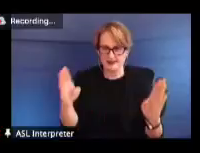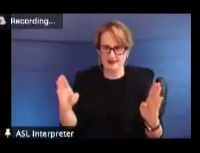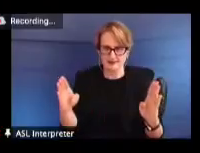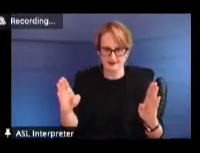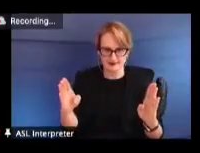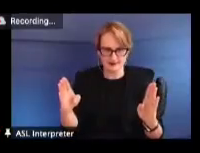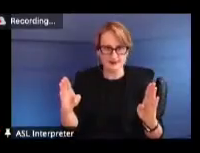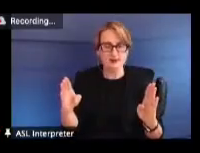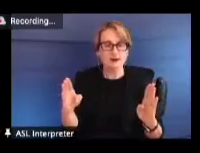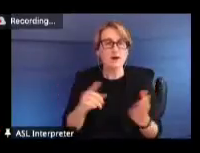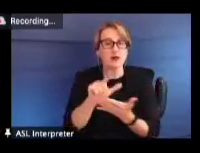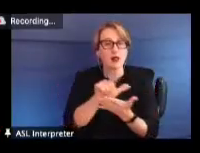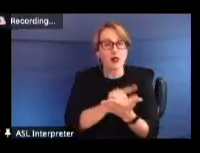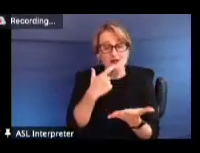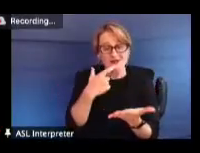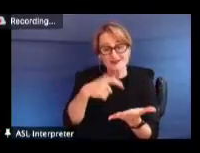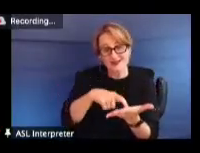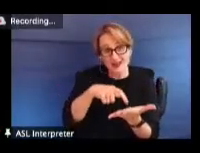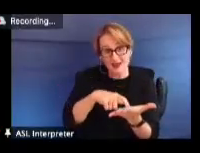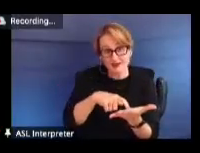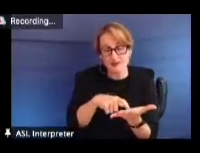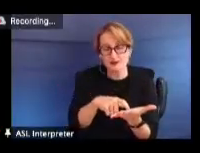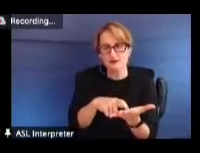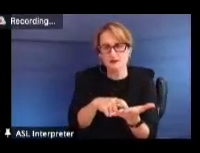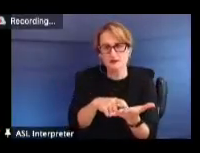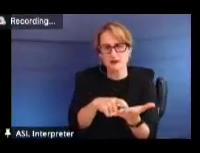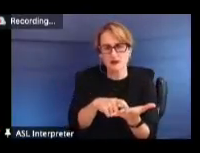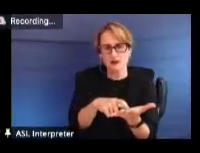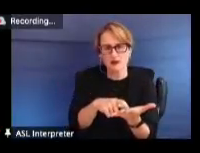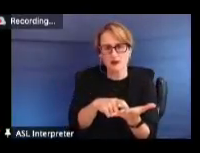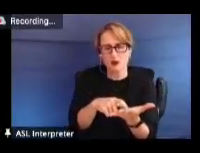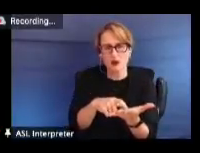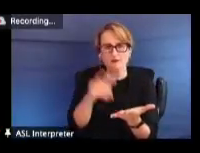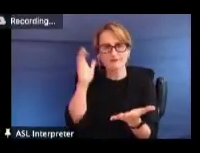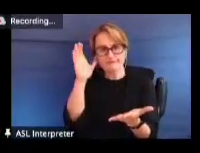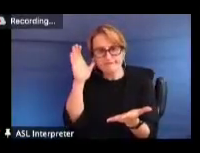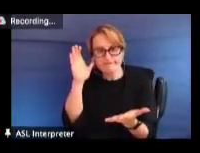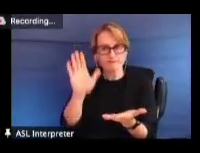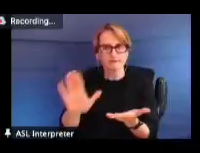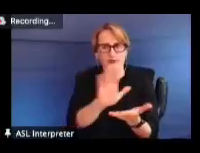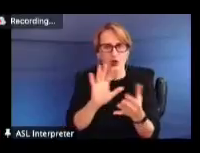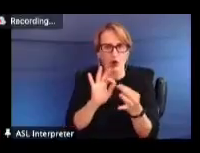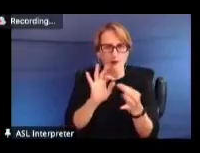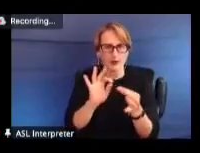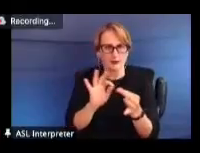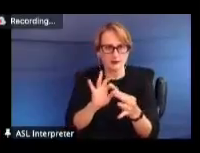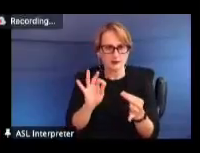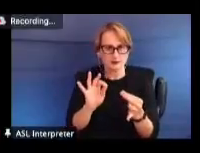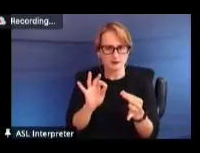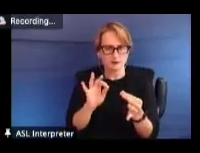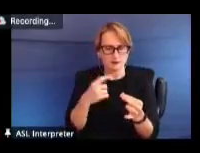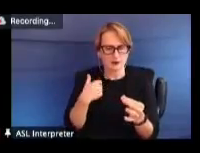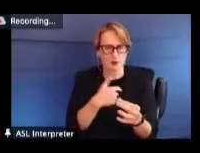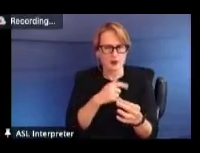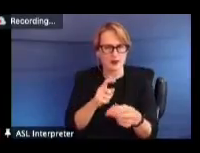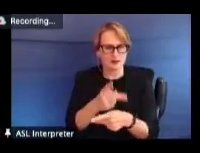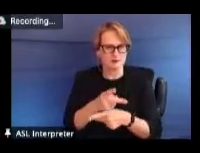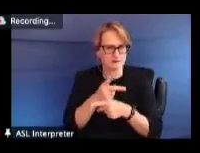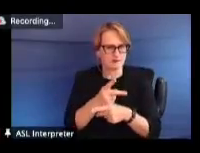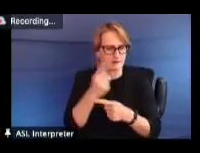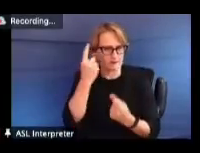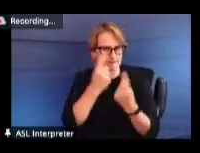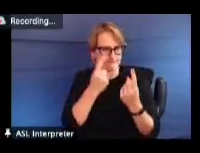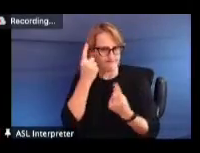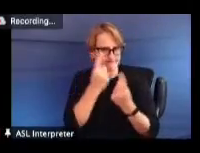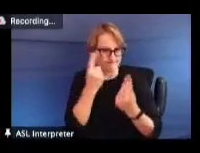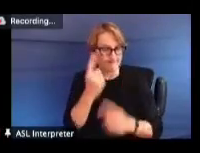the statute refers to taking that comment. But I think we need to be thoughtful about that. I think that's